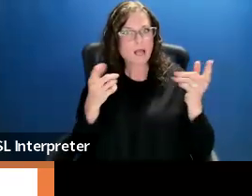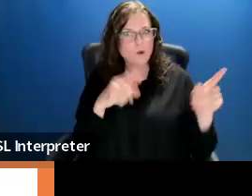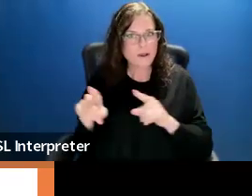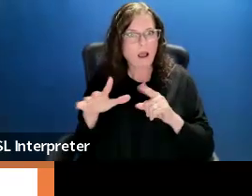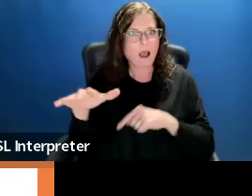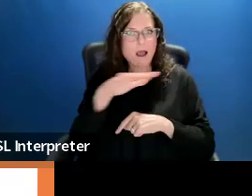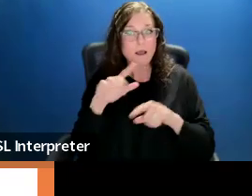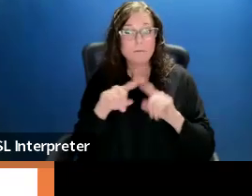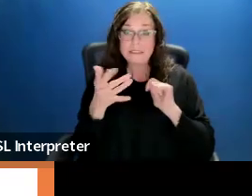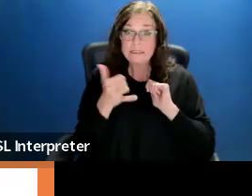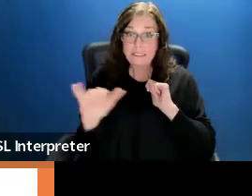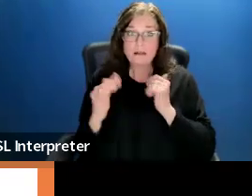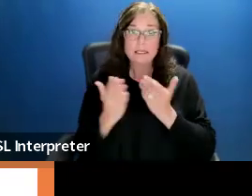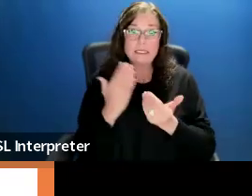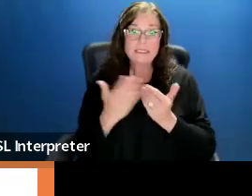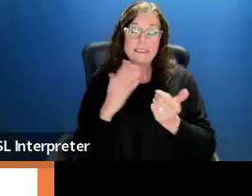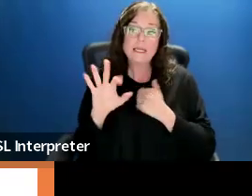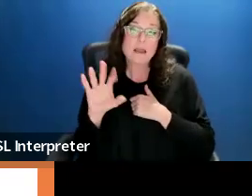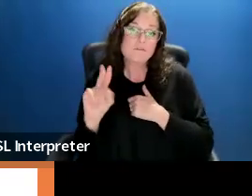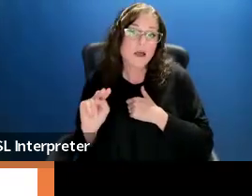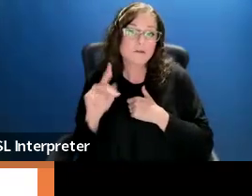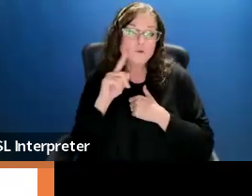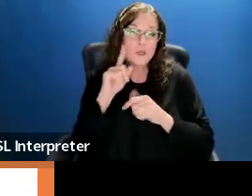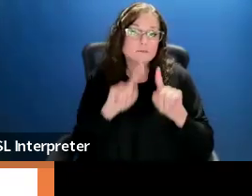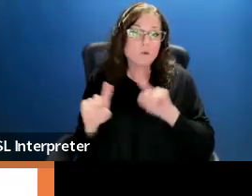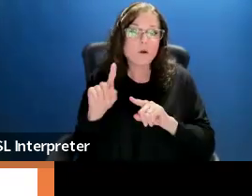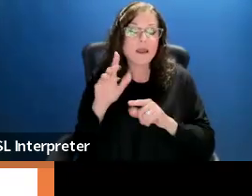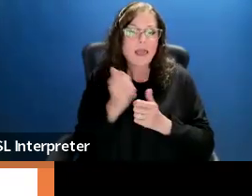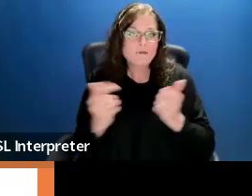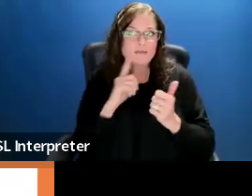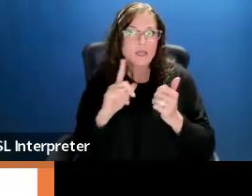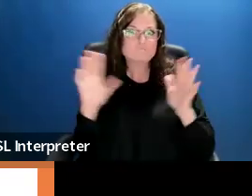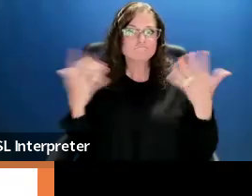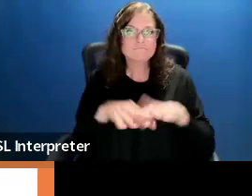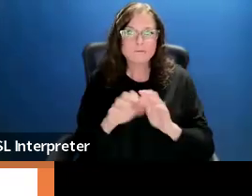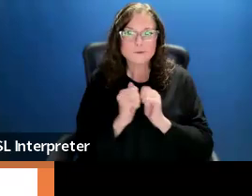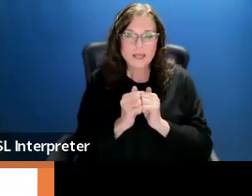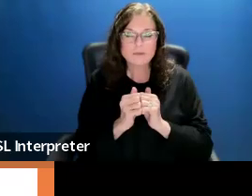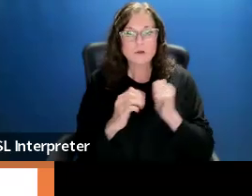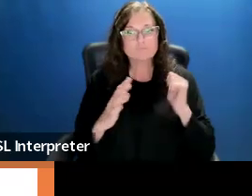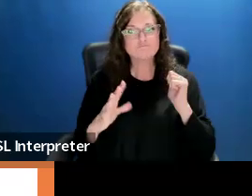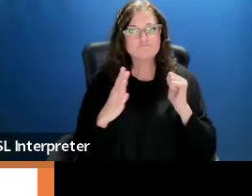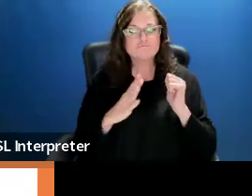on, but it's still easy and fun to explore as everything comes together in a charming, imaginative